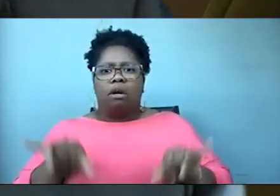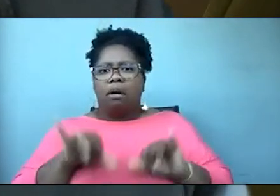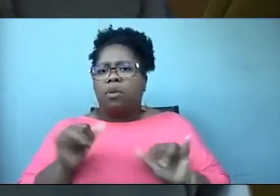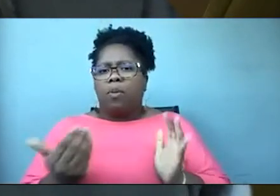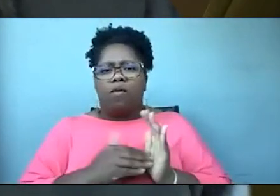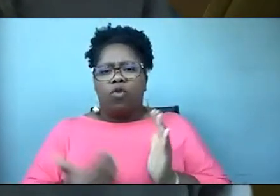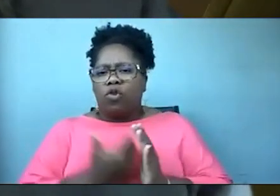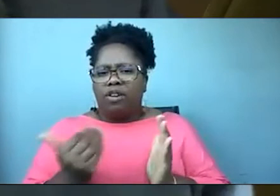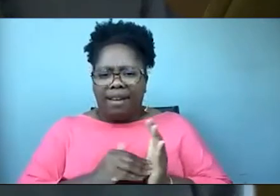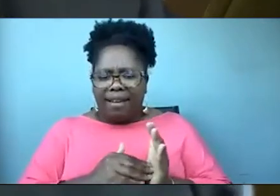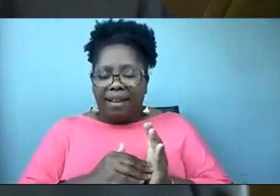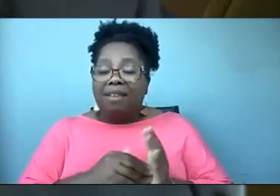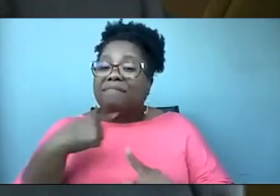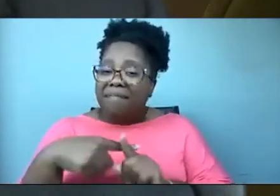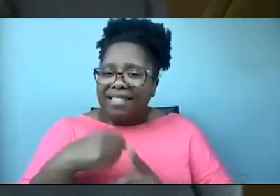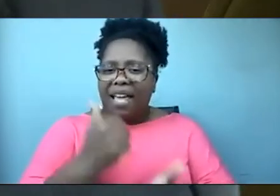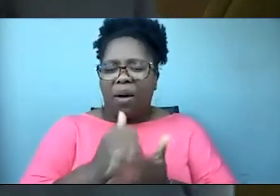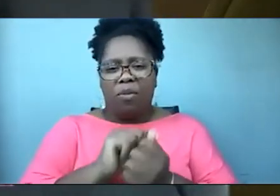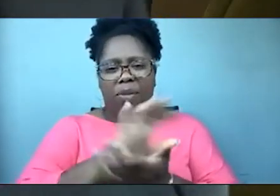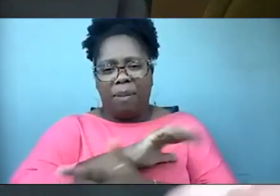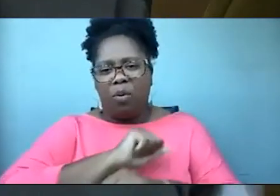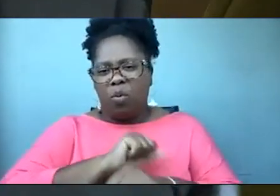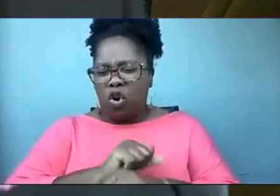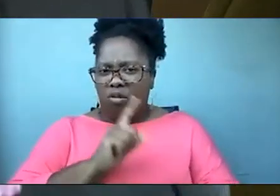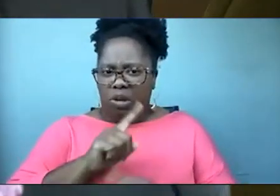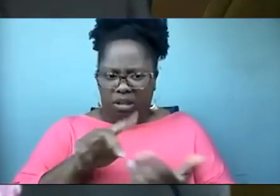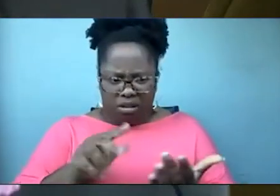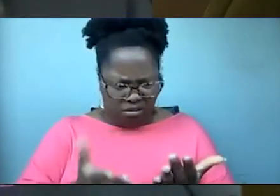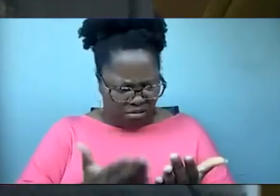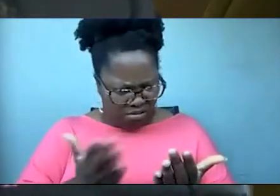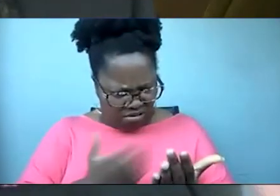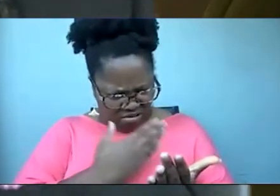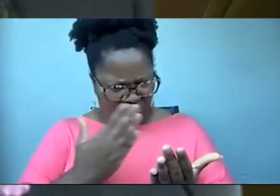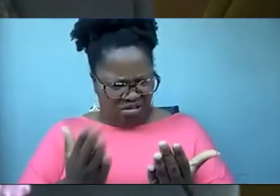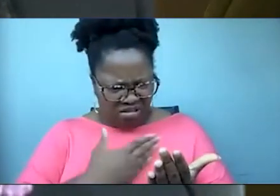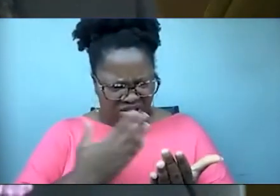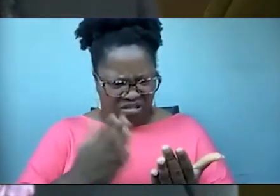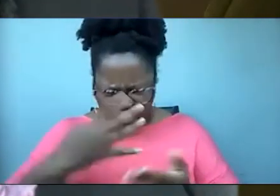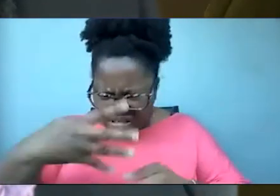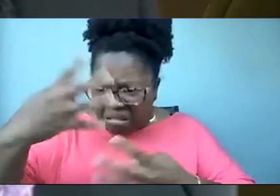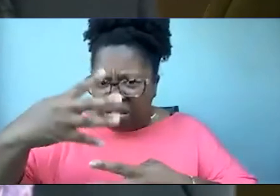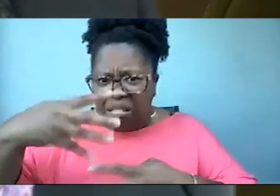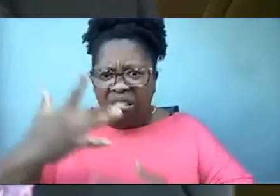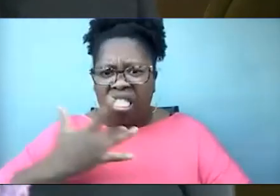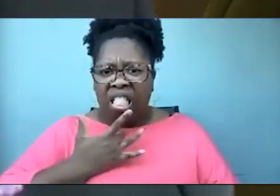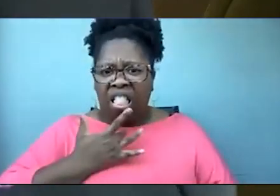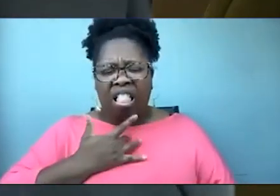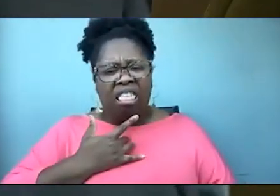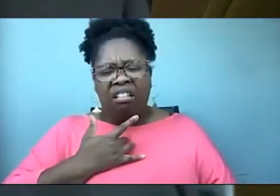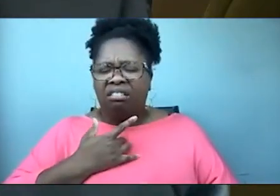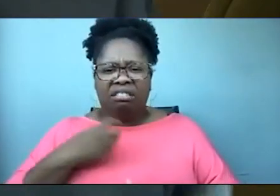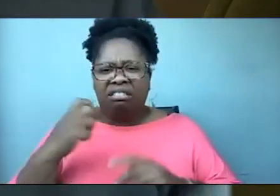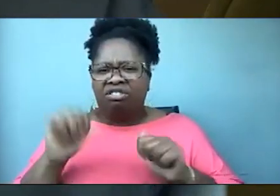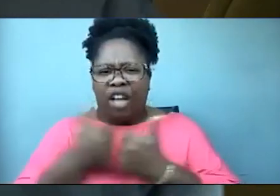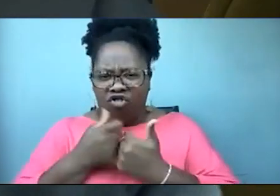to navigate. There have been groups I read about that devoted a lot of time and in the end were unsuccessful because they had filled